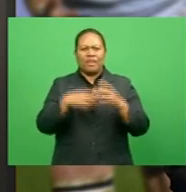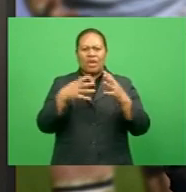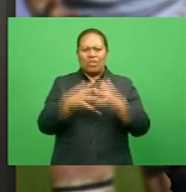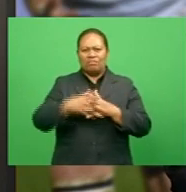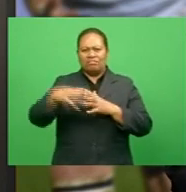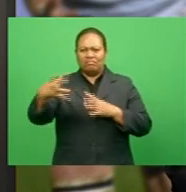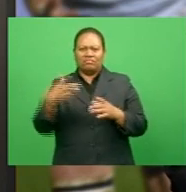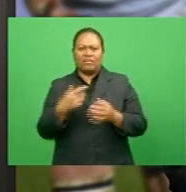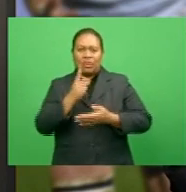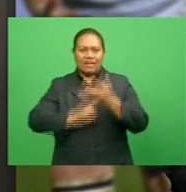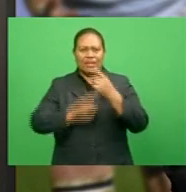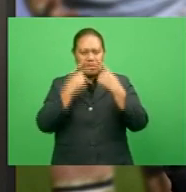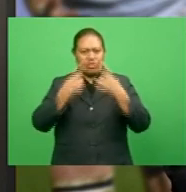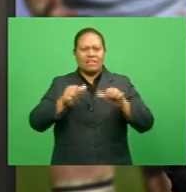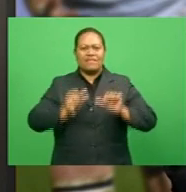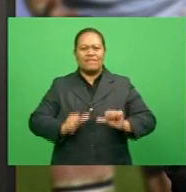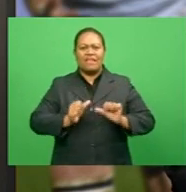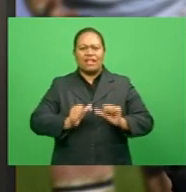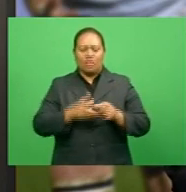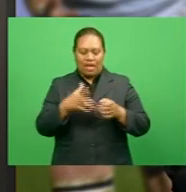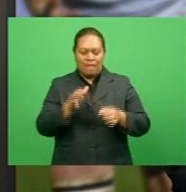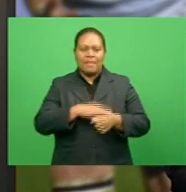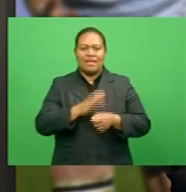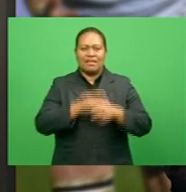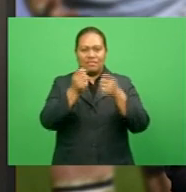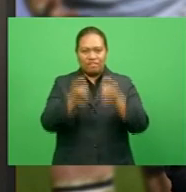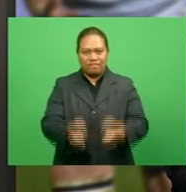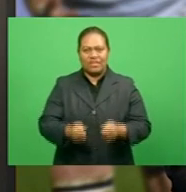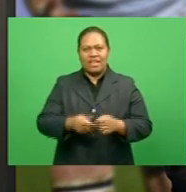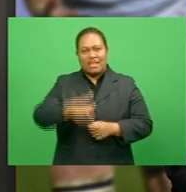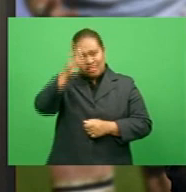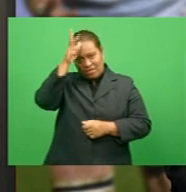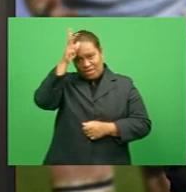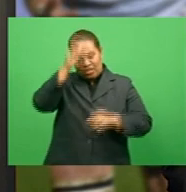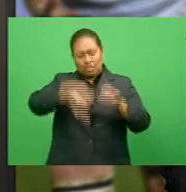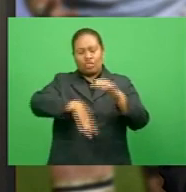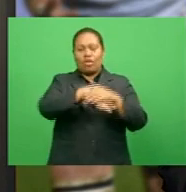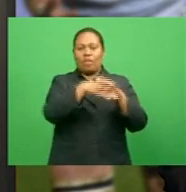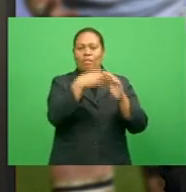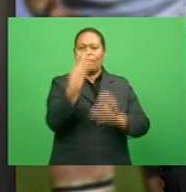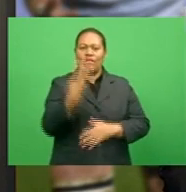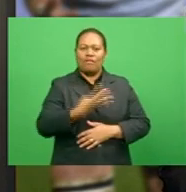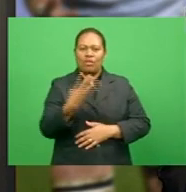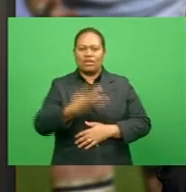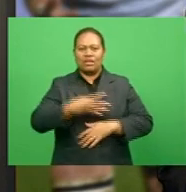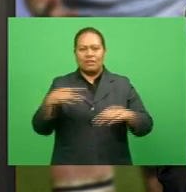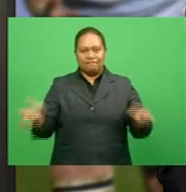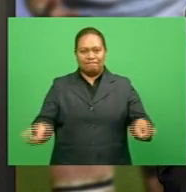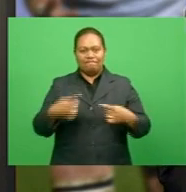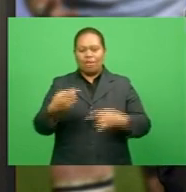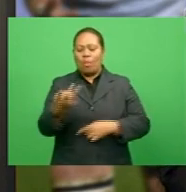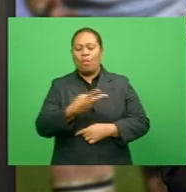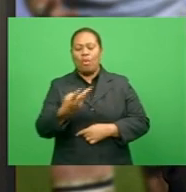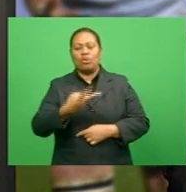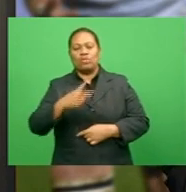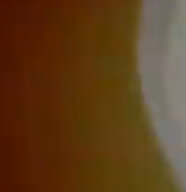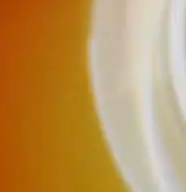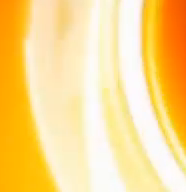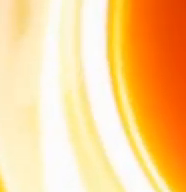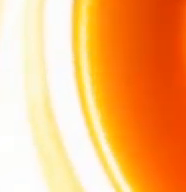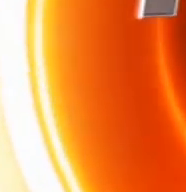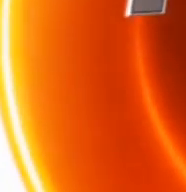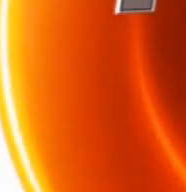defense this morning to score a try for his Lyon side in French top 14. The match ended in a 29-all draw.